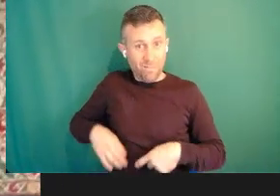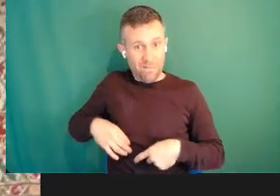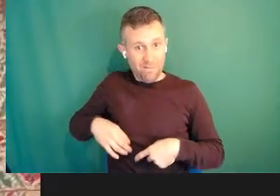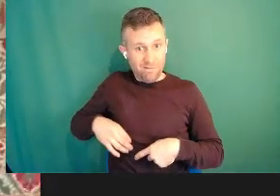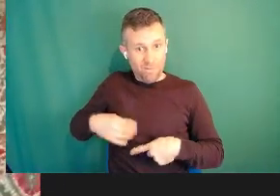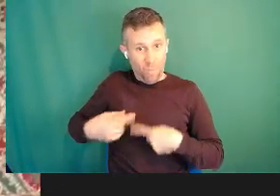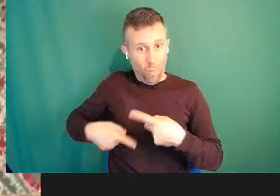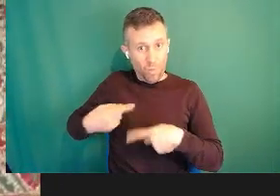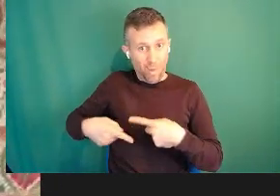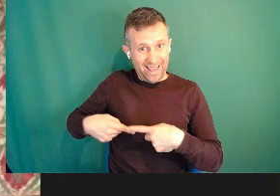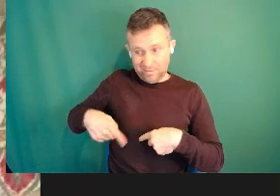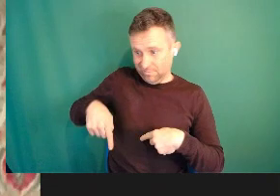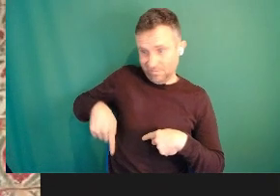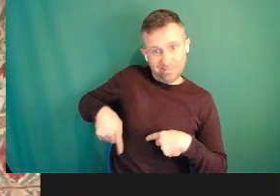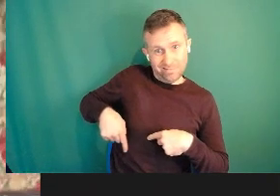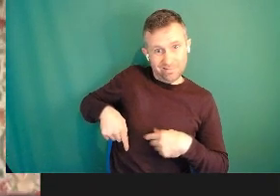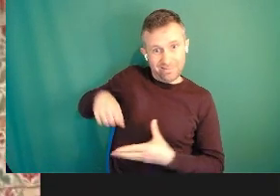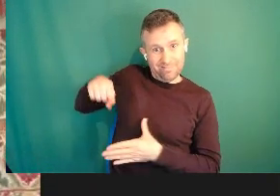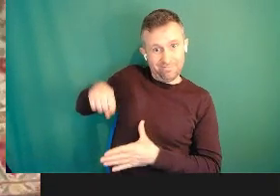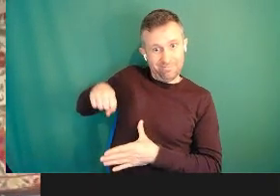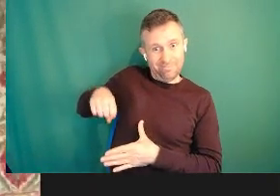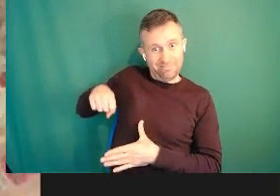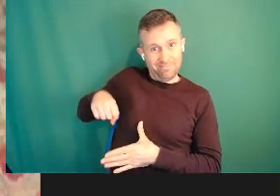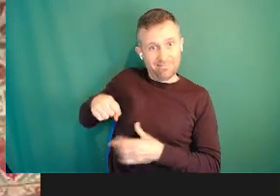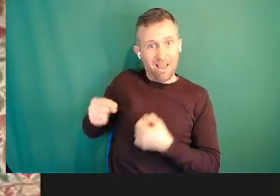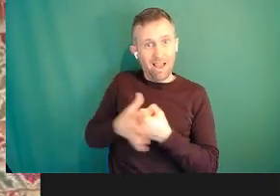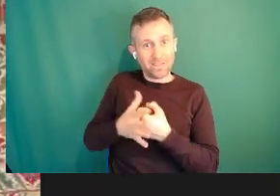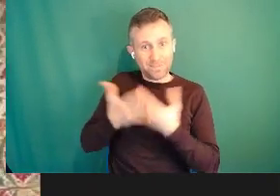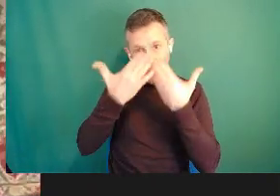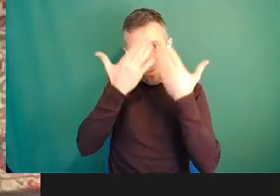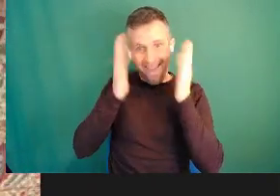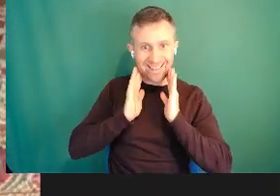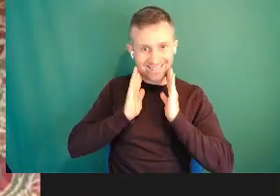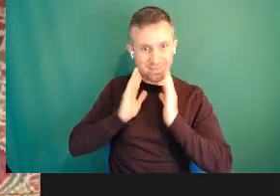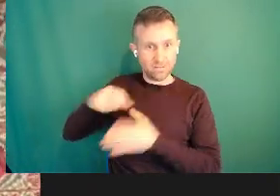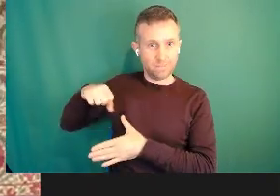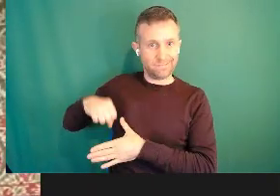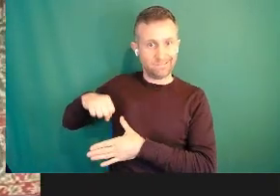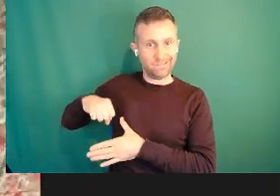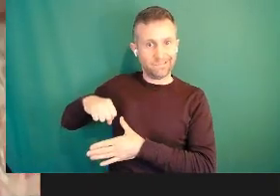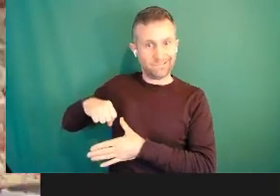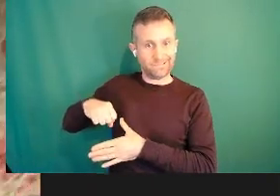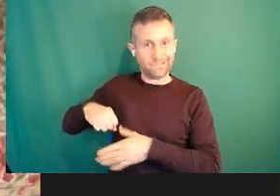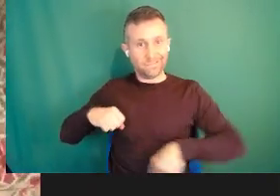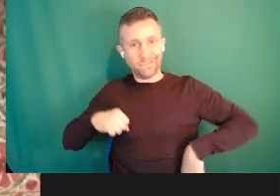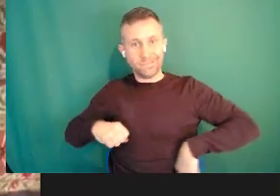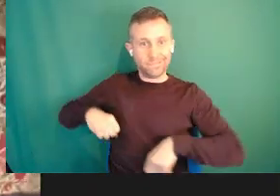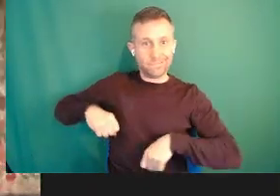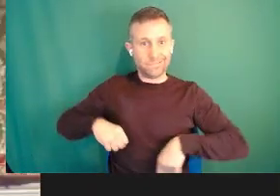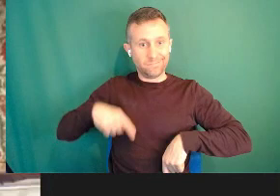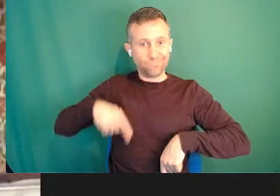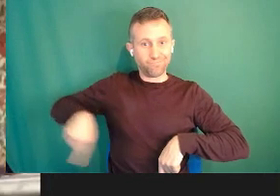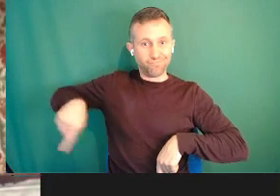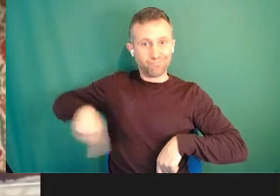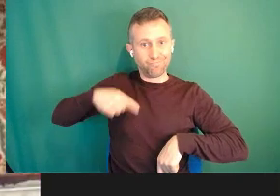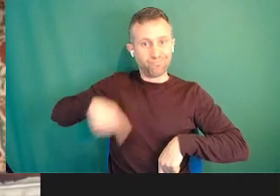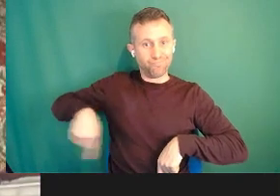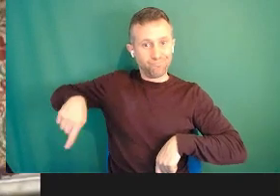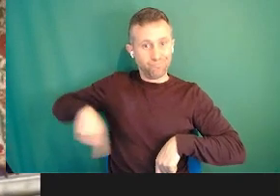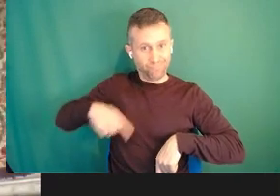was hung this red silk bag with gold trim that fitted the description of the bag that Bess